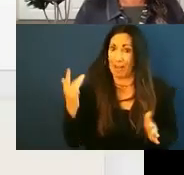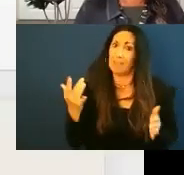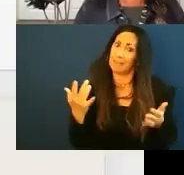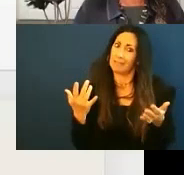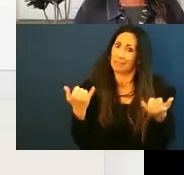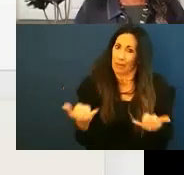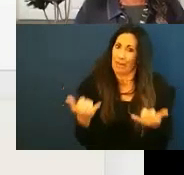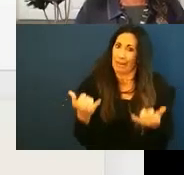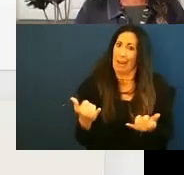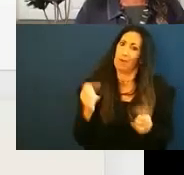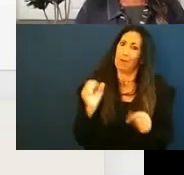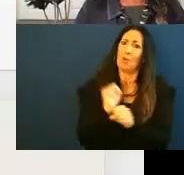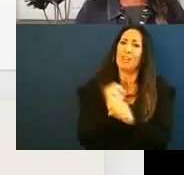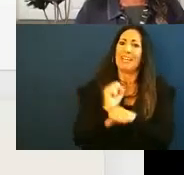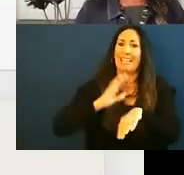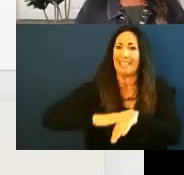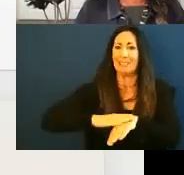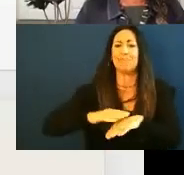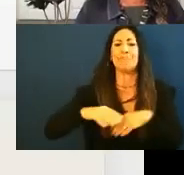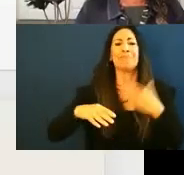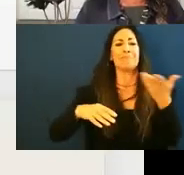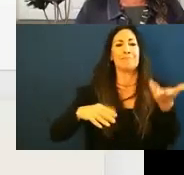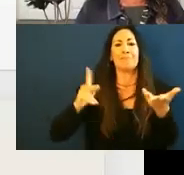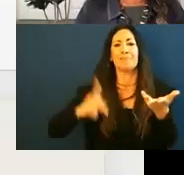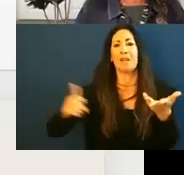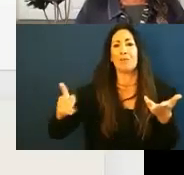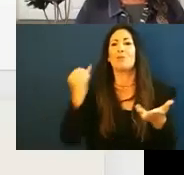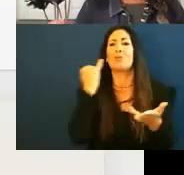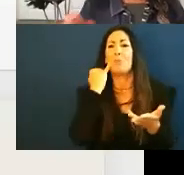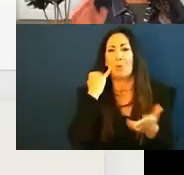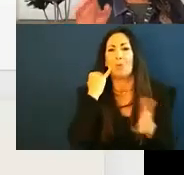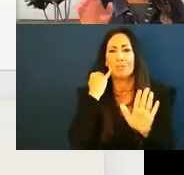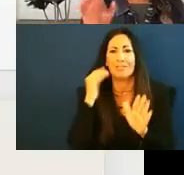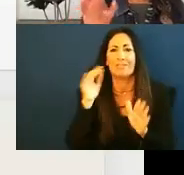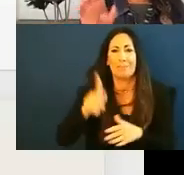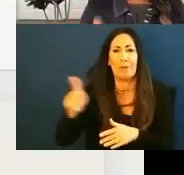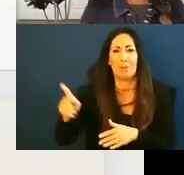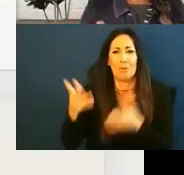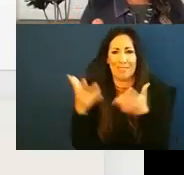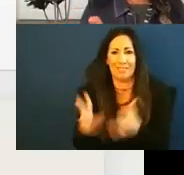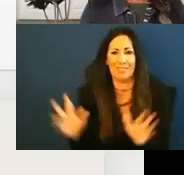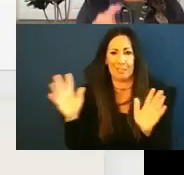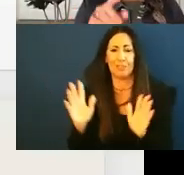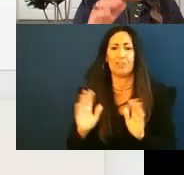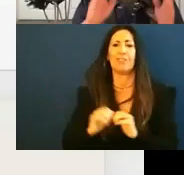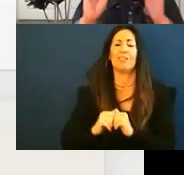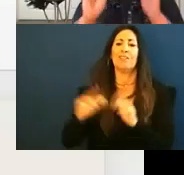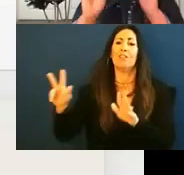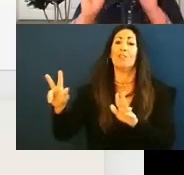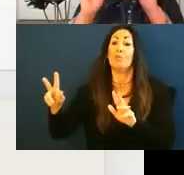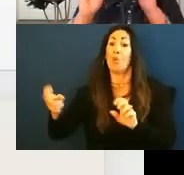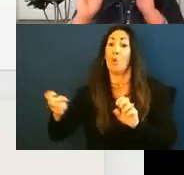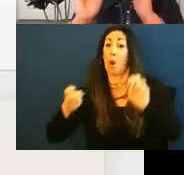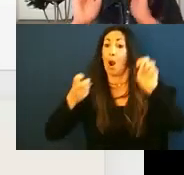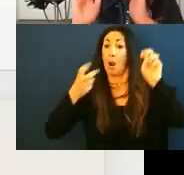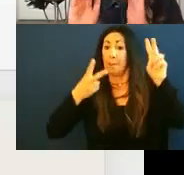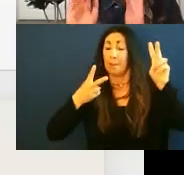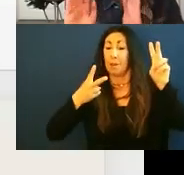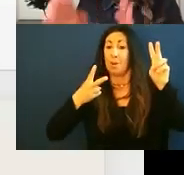things, right? But the PowerPoint, we're going to pretend that it's done. In order to upload it into